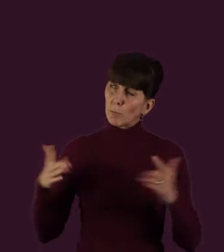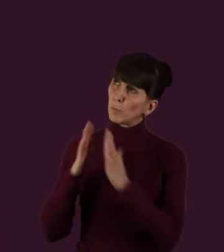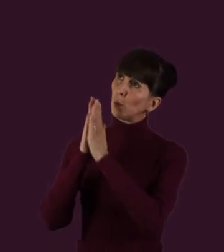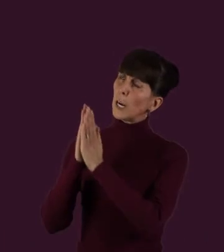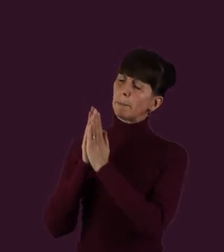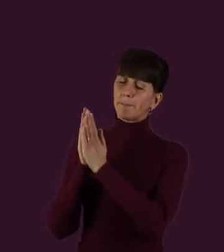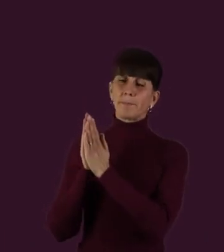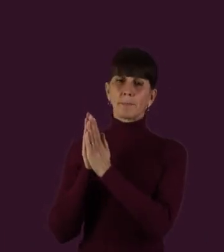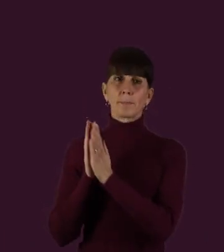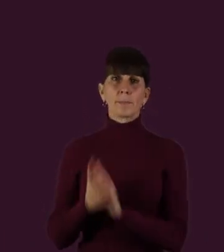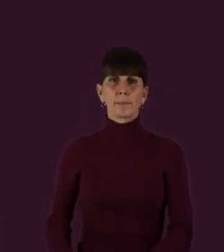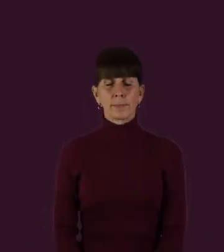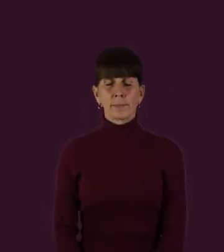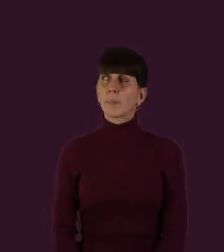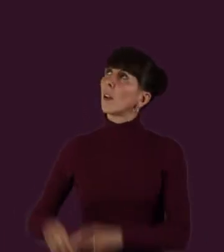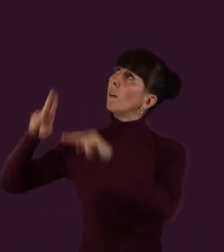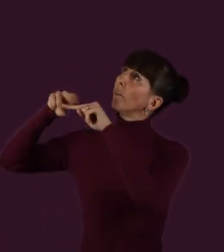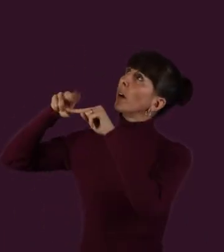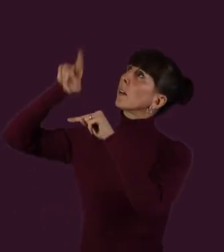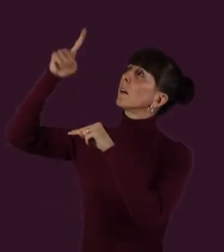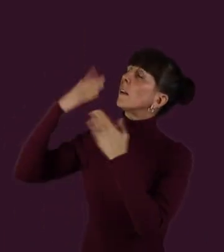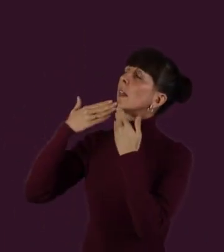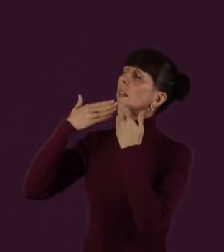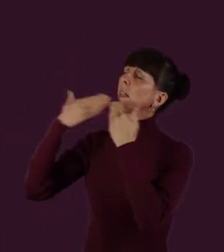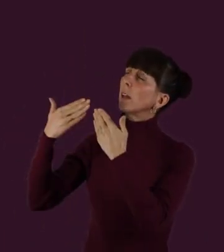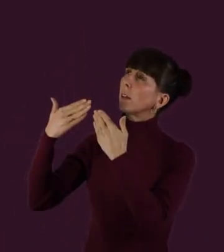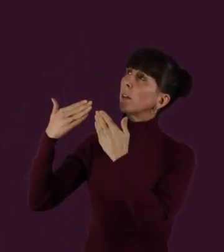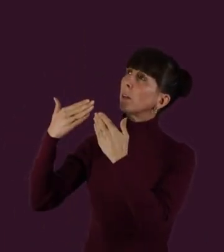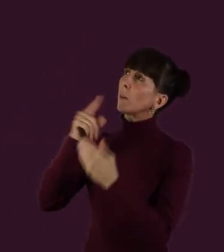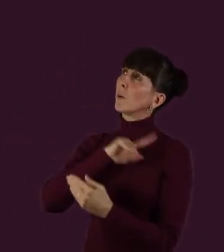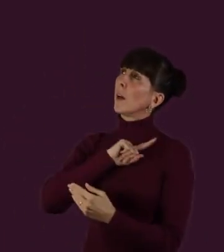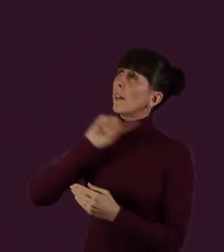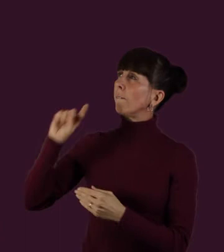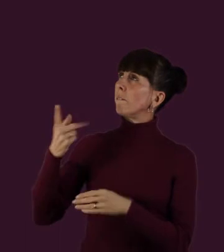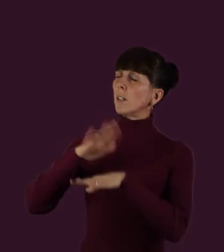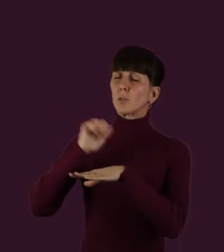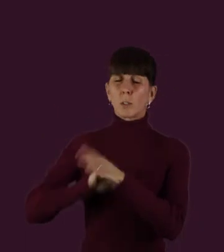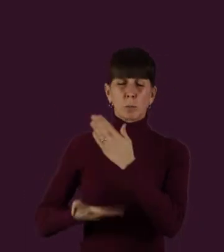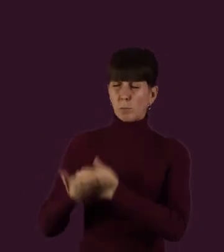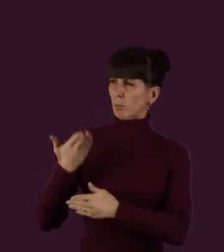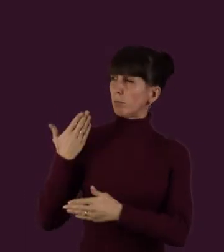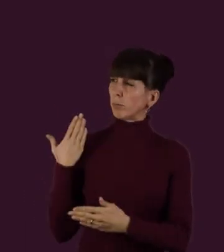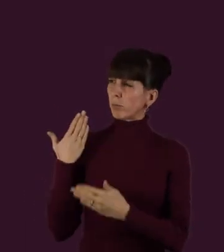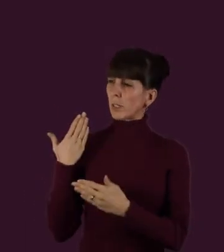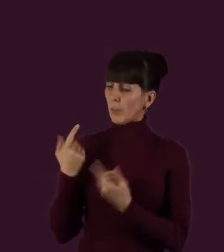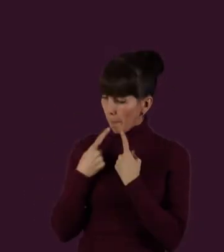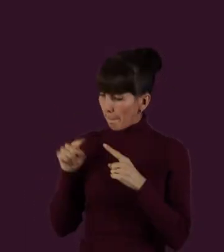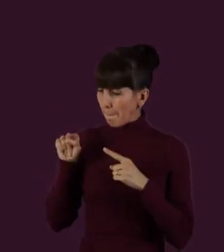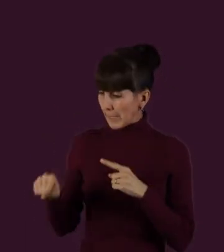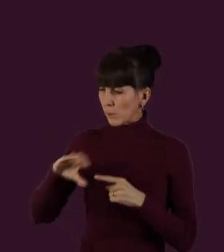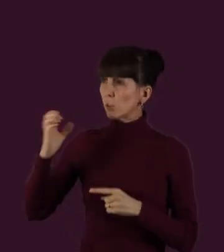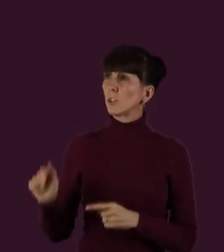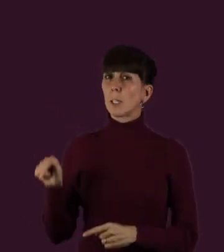Let's pray. Father God, I thank you for that first Christmas. I thank you for the message to the shepherds.